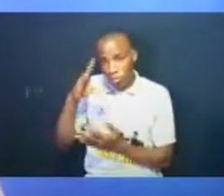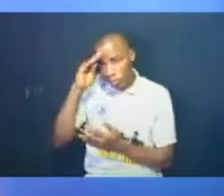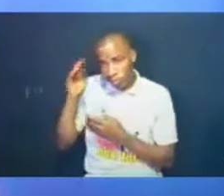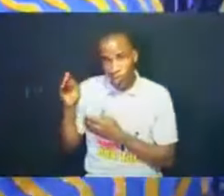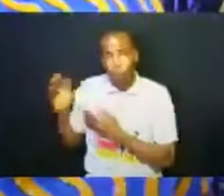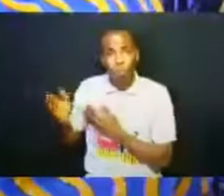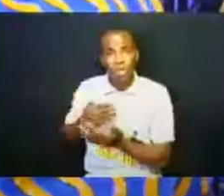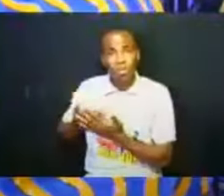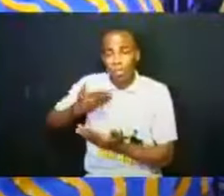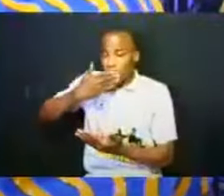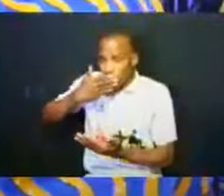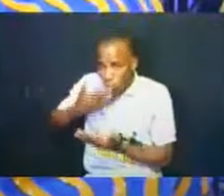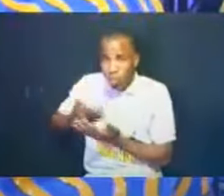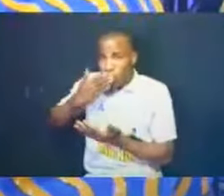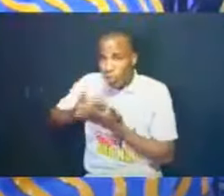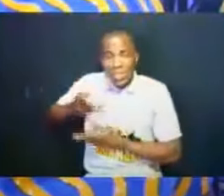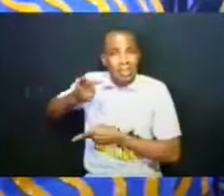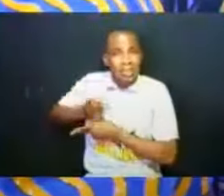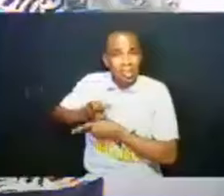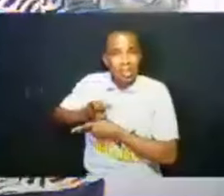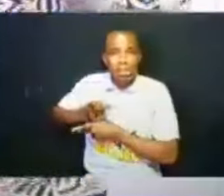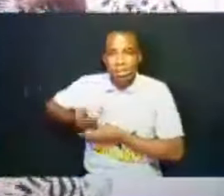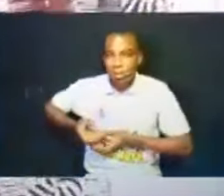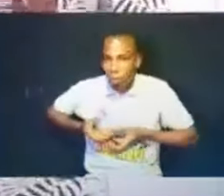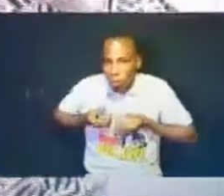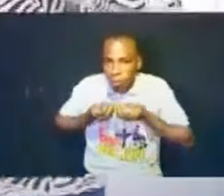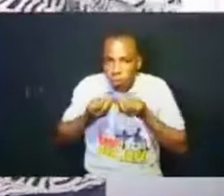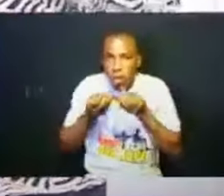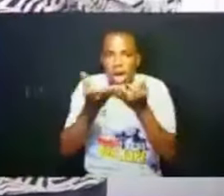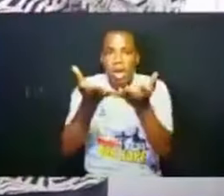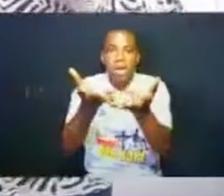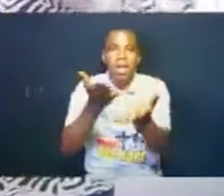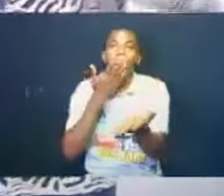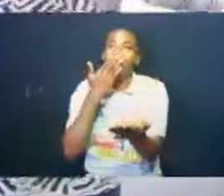good things out of the good stored up in him.